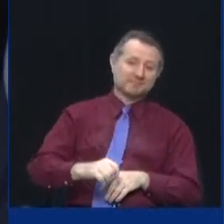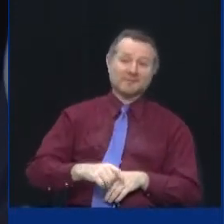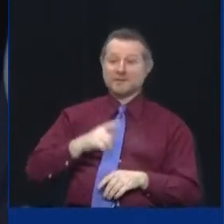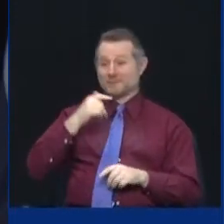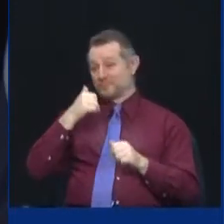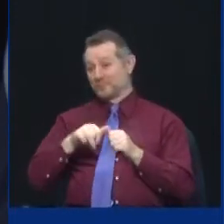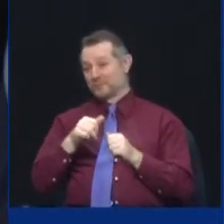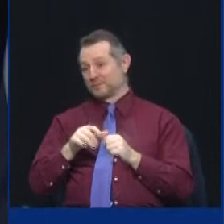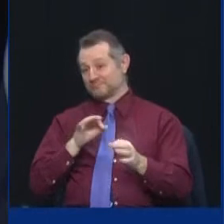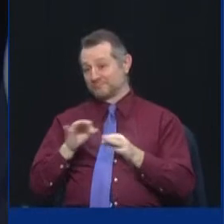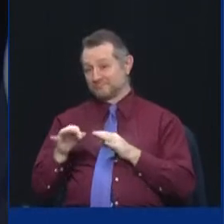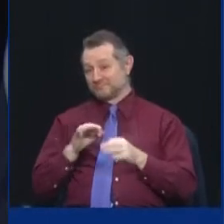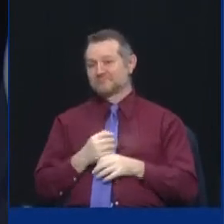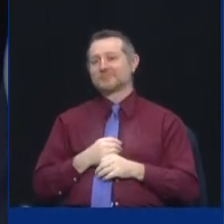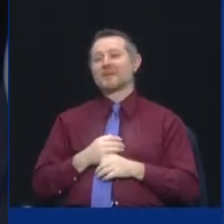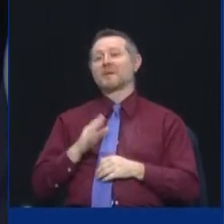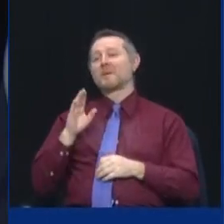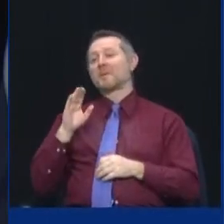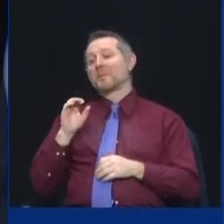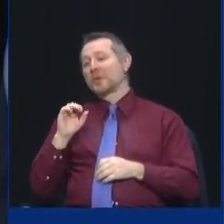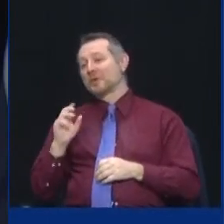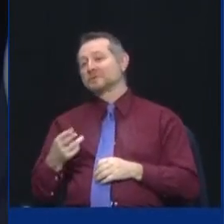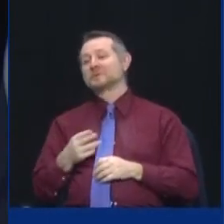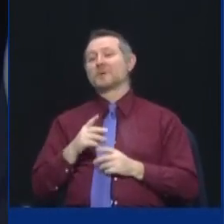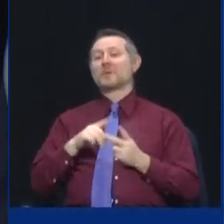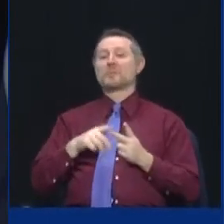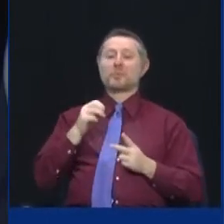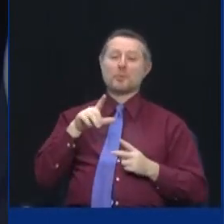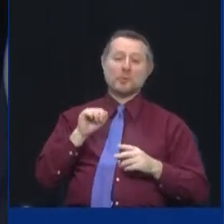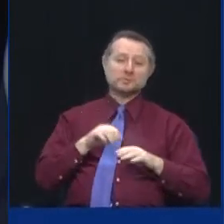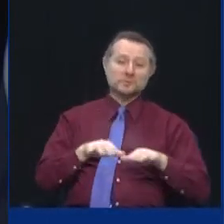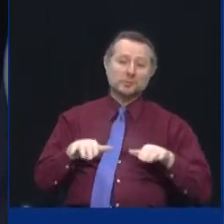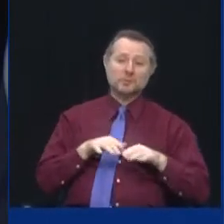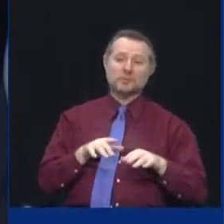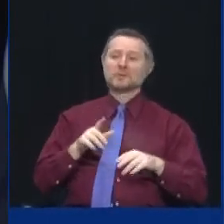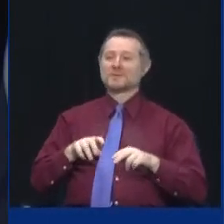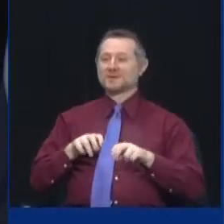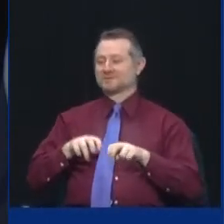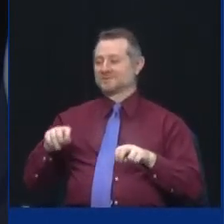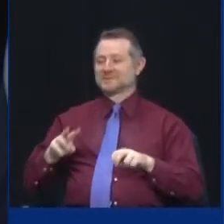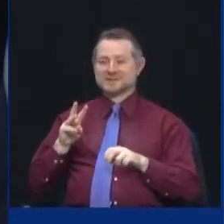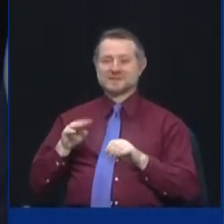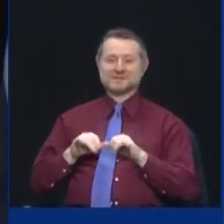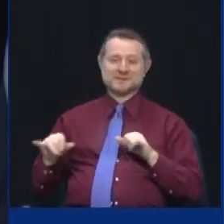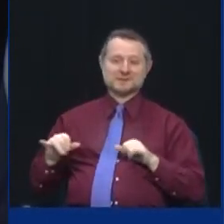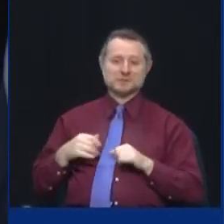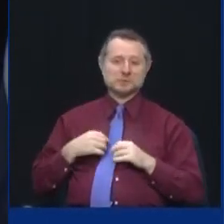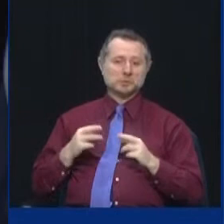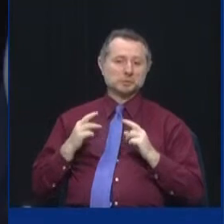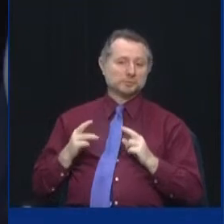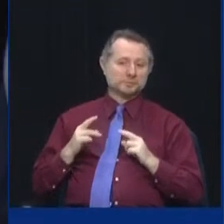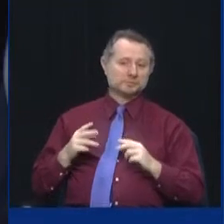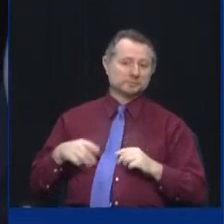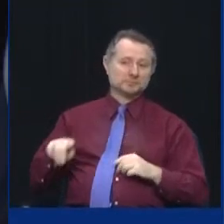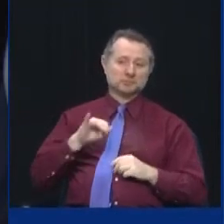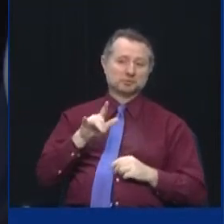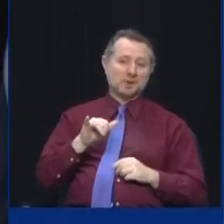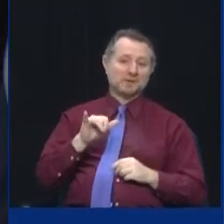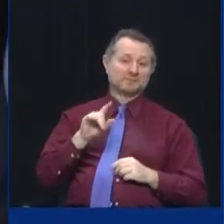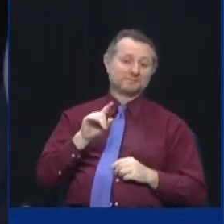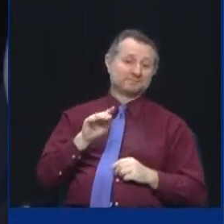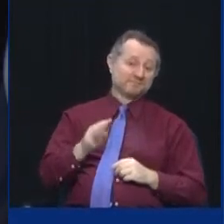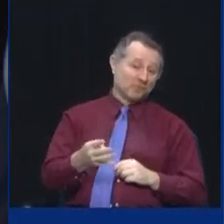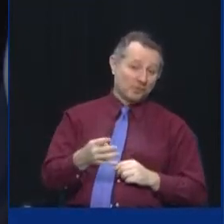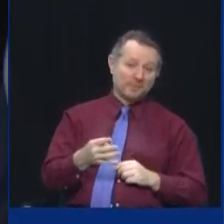we have social distancing at beaches, pools today. I hope 100% July 4th. I hope by September it